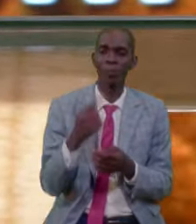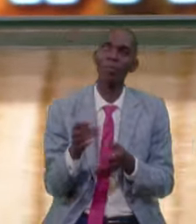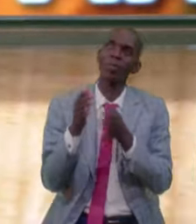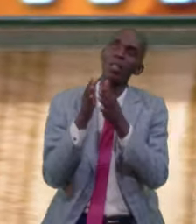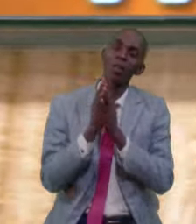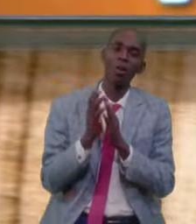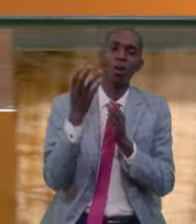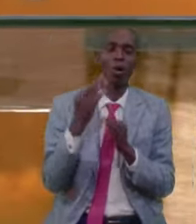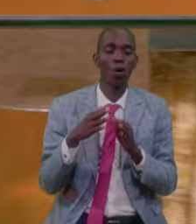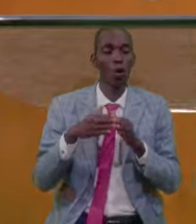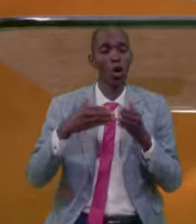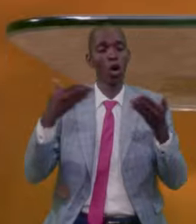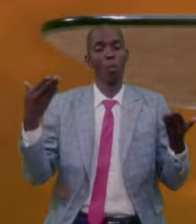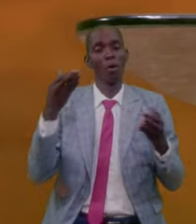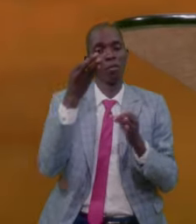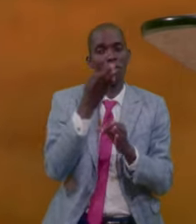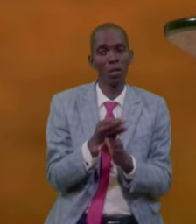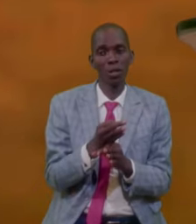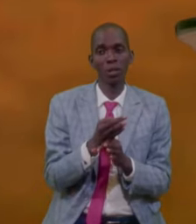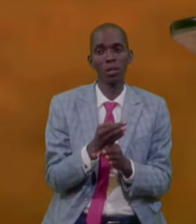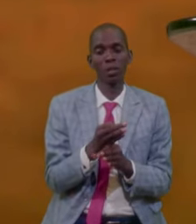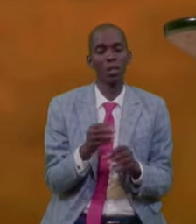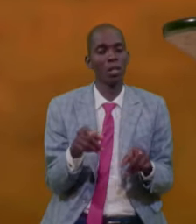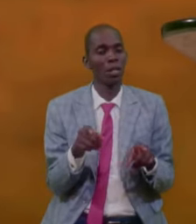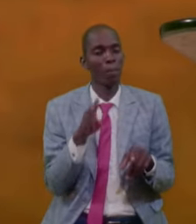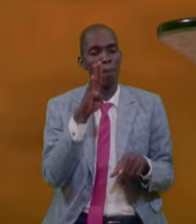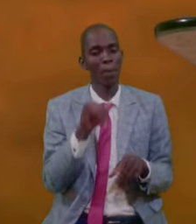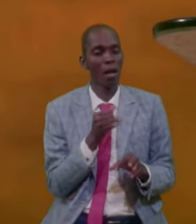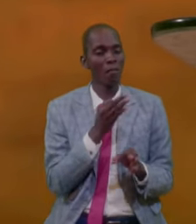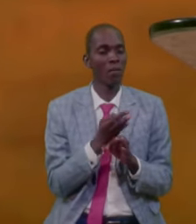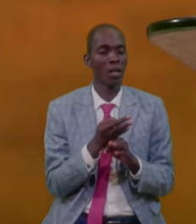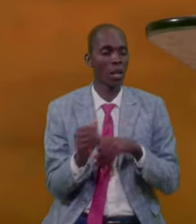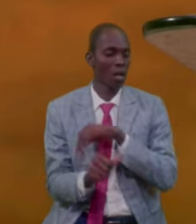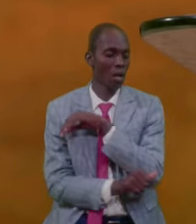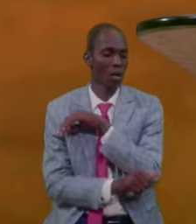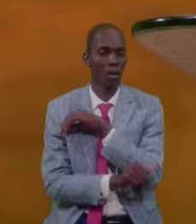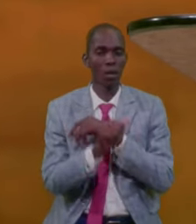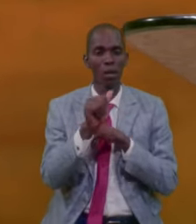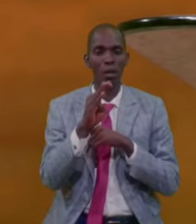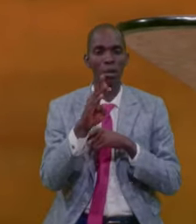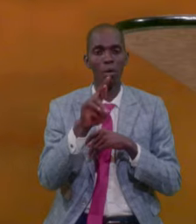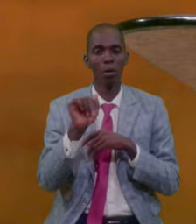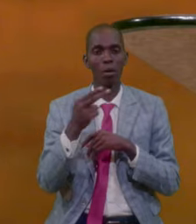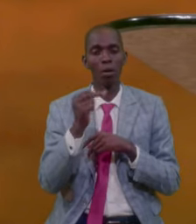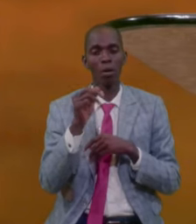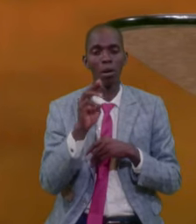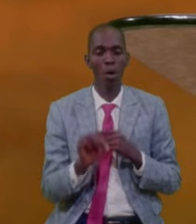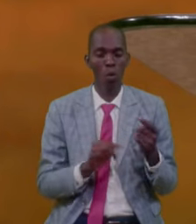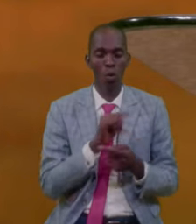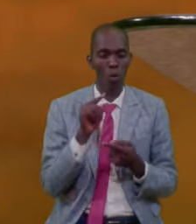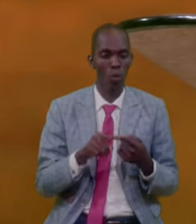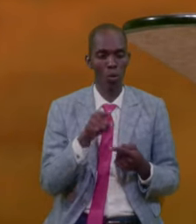explicit faith. By faith, Abraham, when he was called to leave the awe of